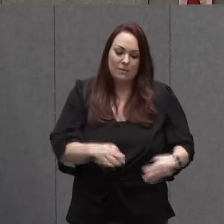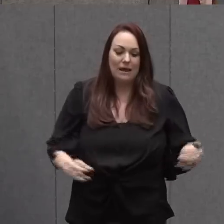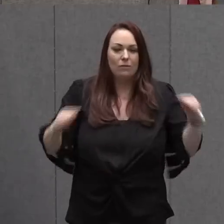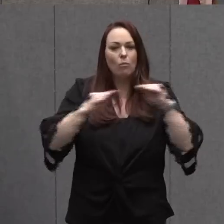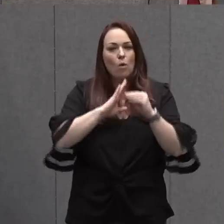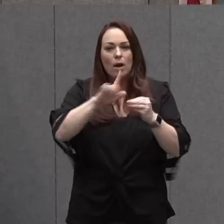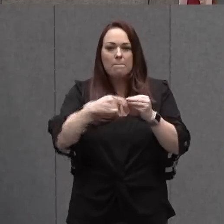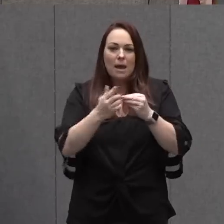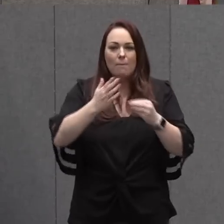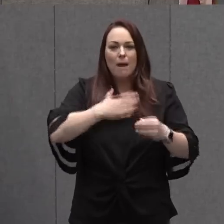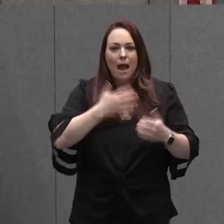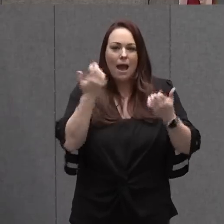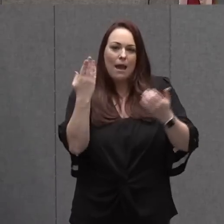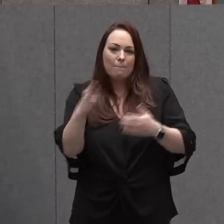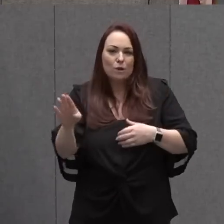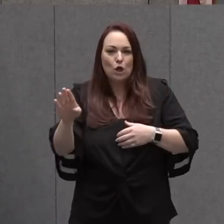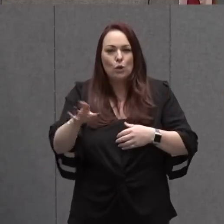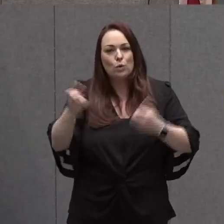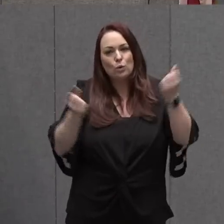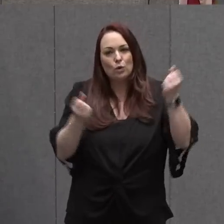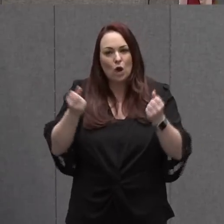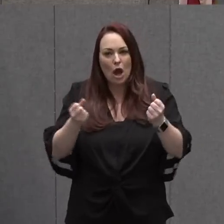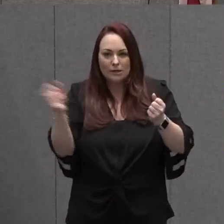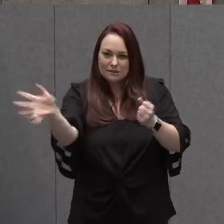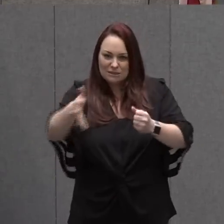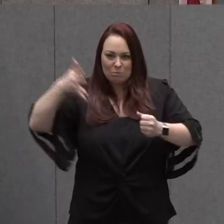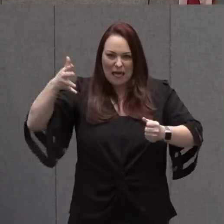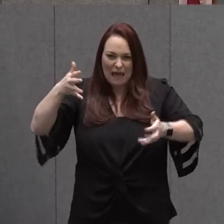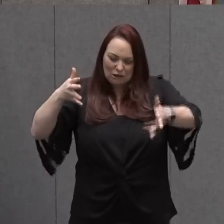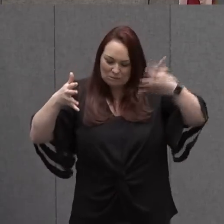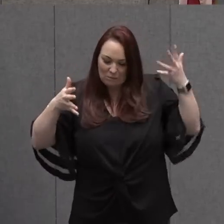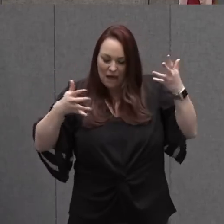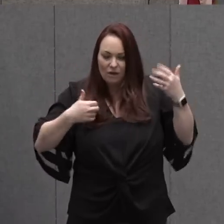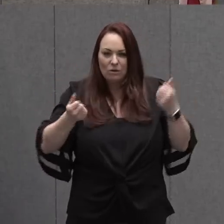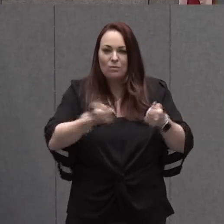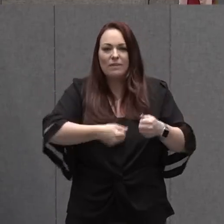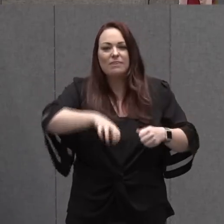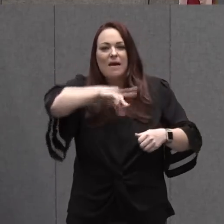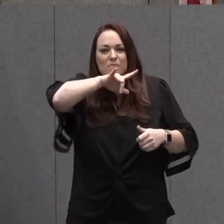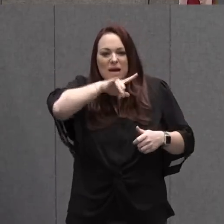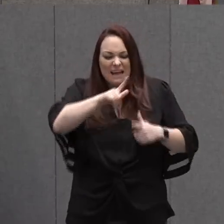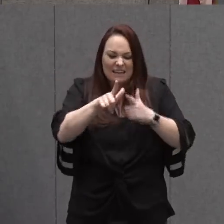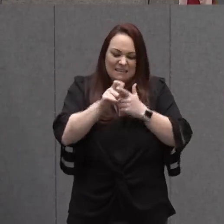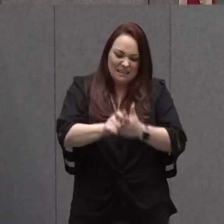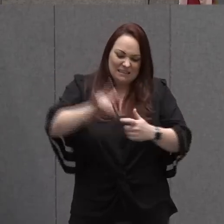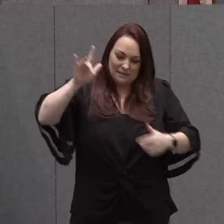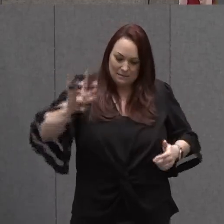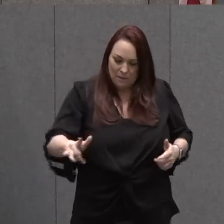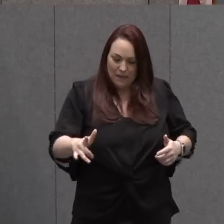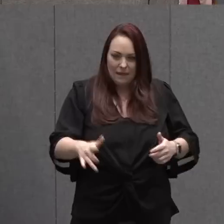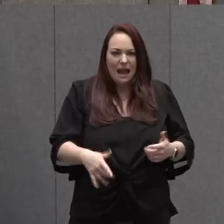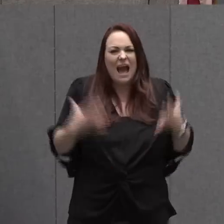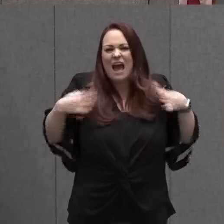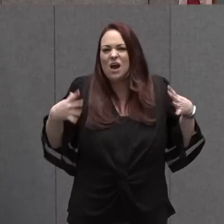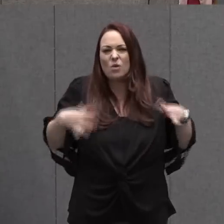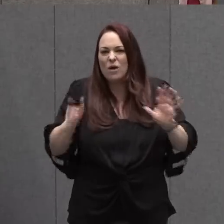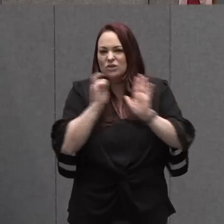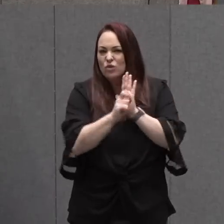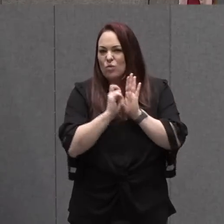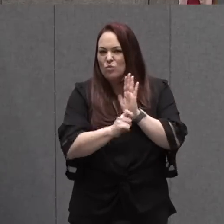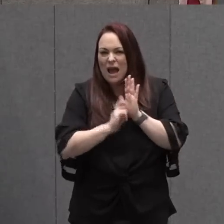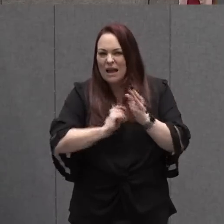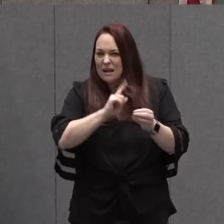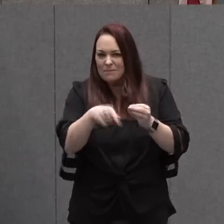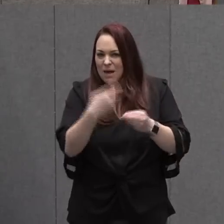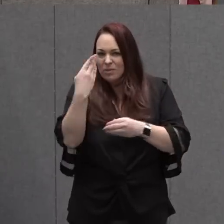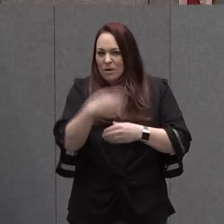blue car splattered with mud speeding down the road? I don't want to write about the blue car that had miles to